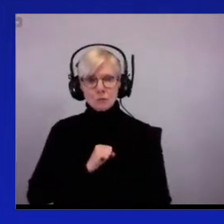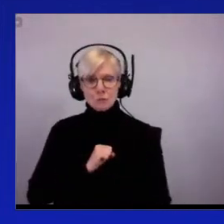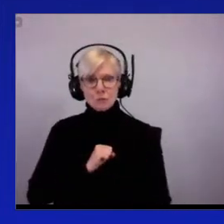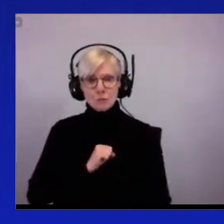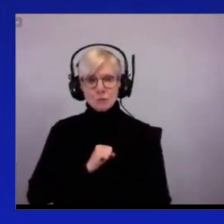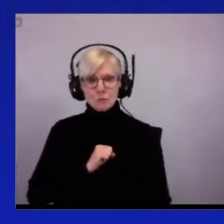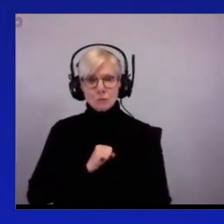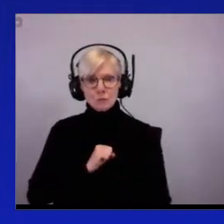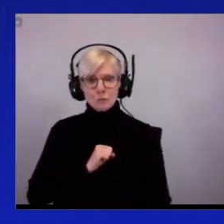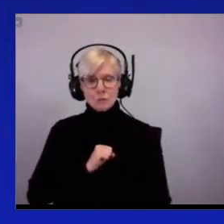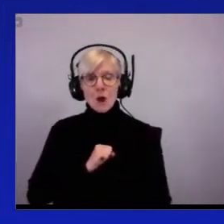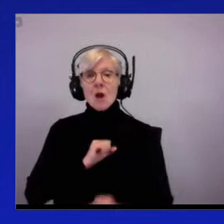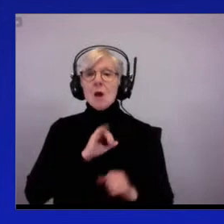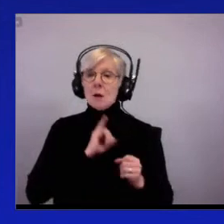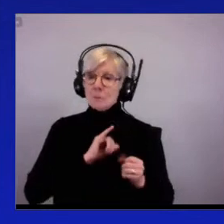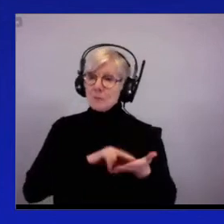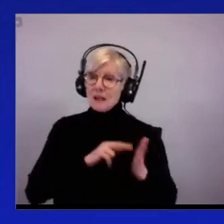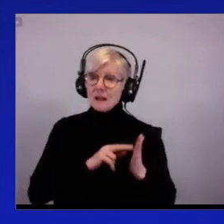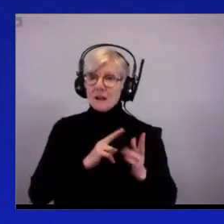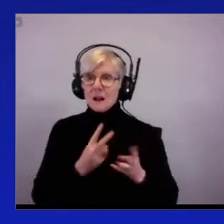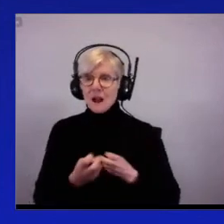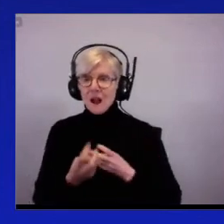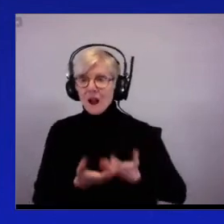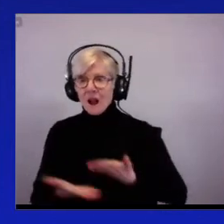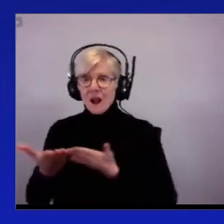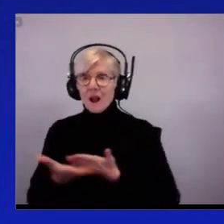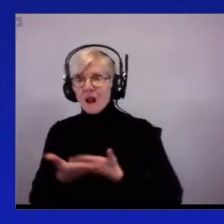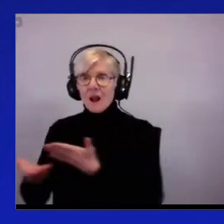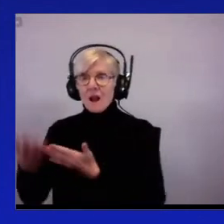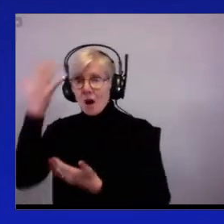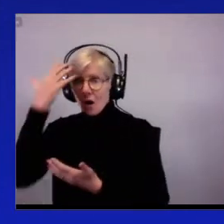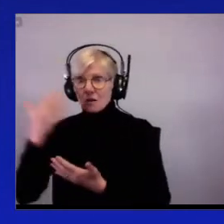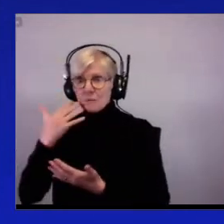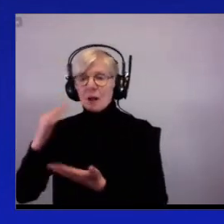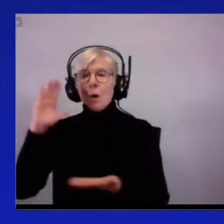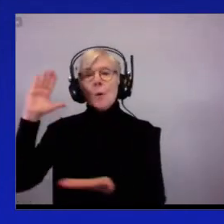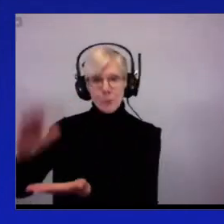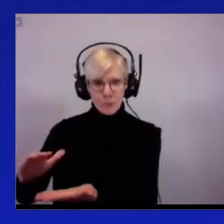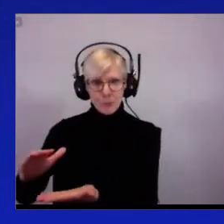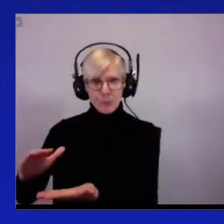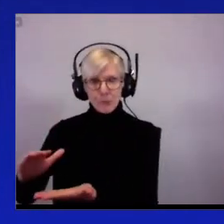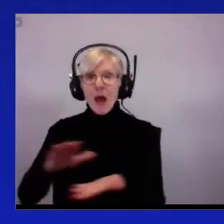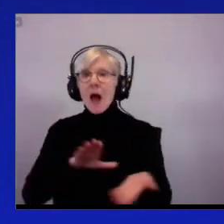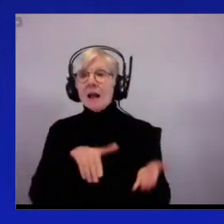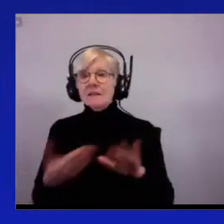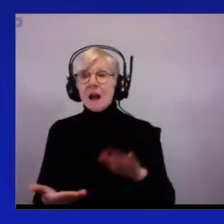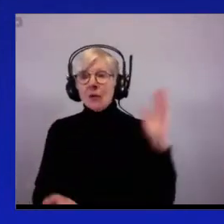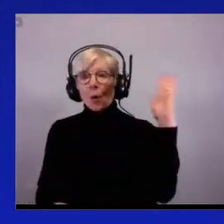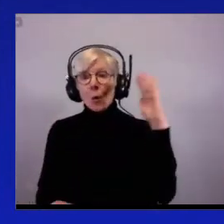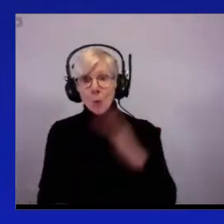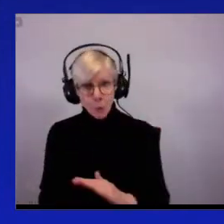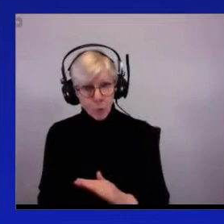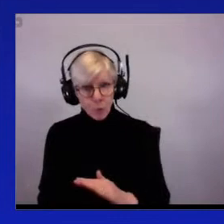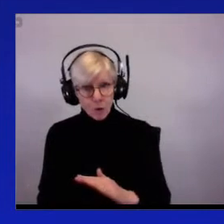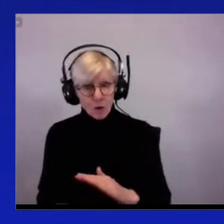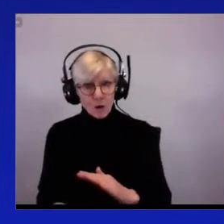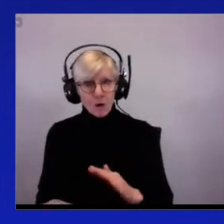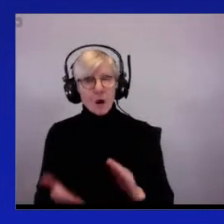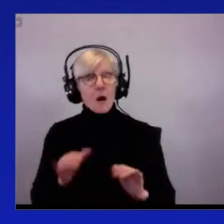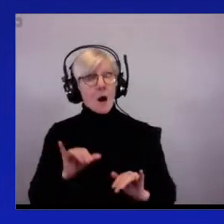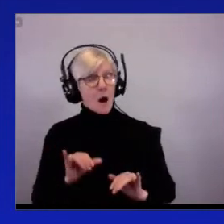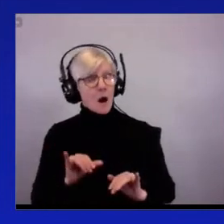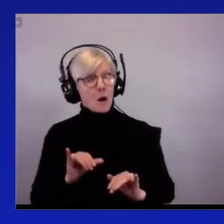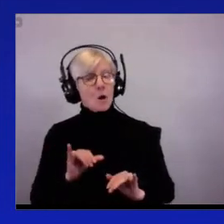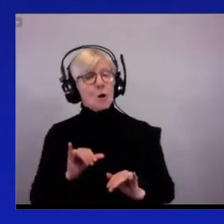pressures on our hospitals and decrease the deaths. I think that also, when that's achieved, when we see that we do